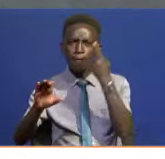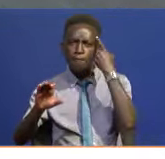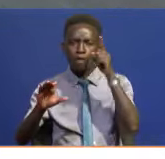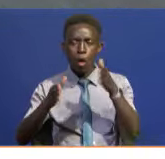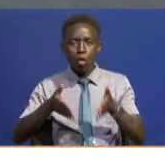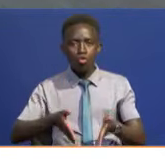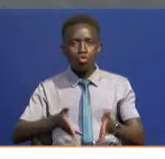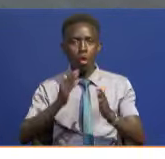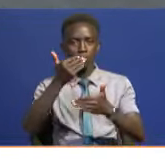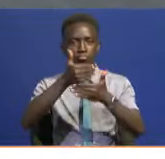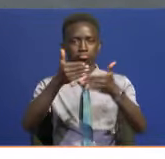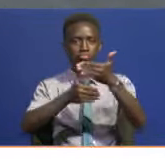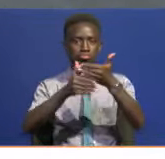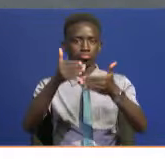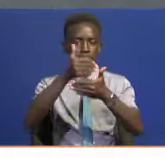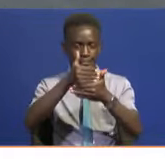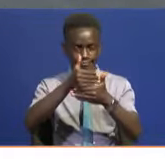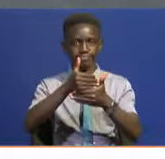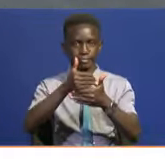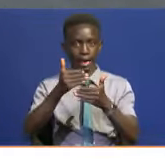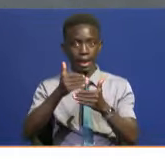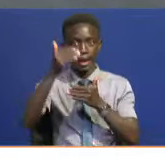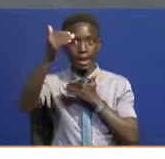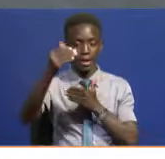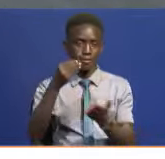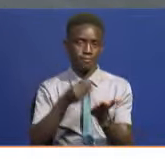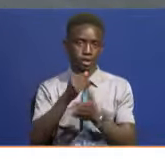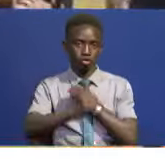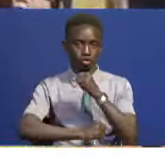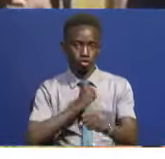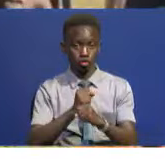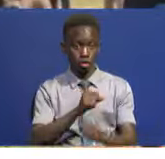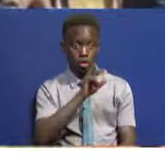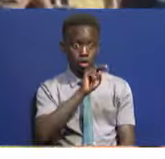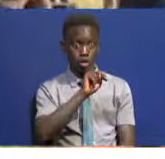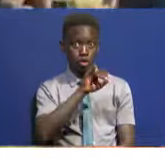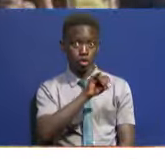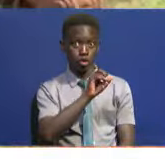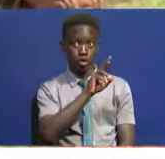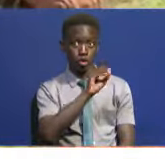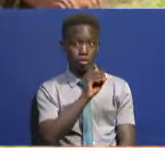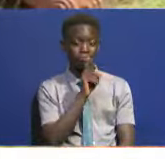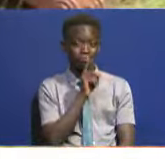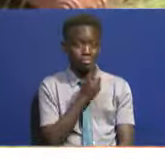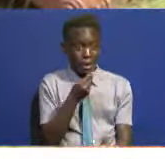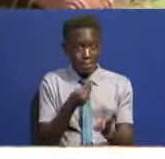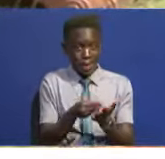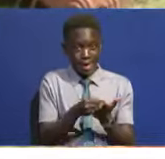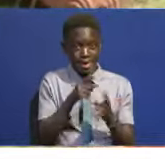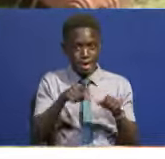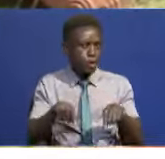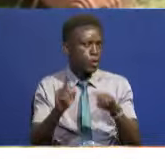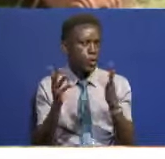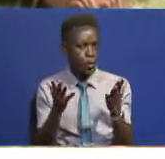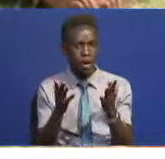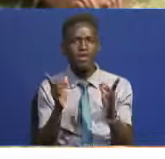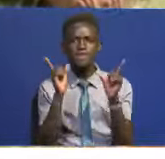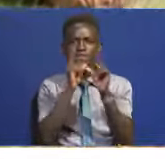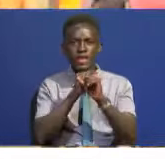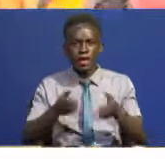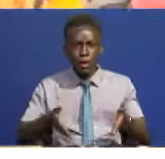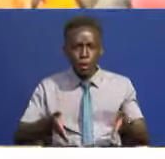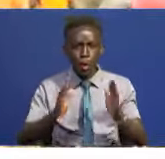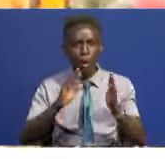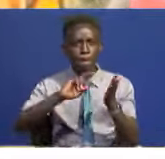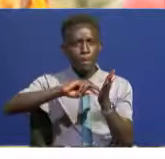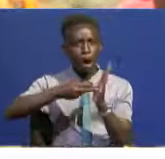in the upcoming financial year. According to Nyoro, the investment aims to complete ongoing road projects across the country.